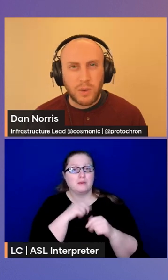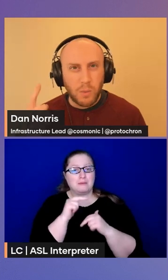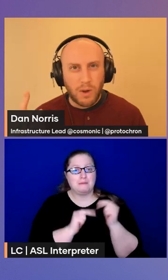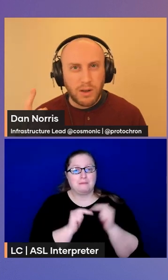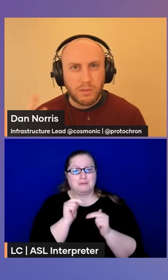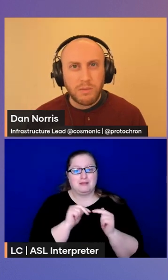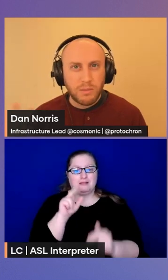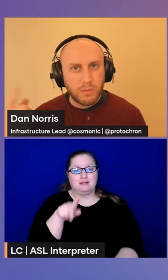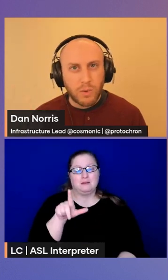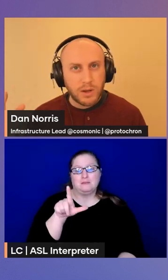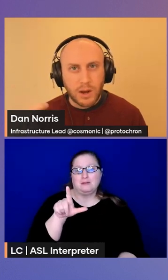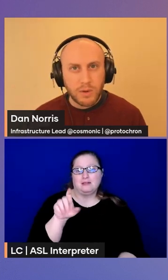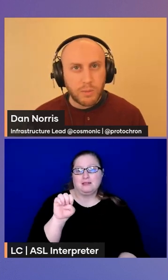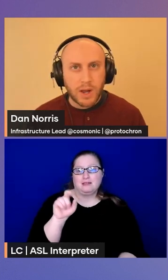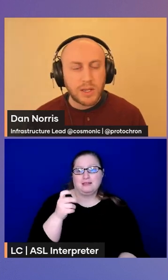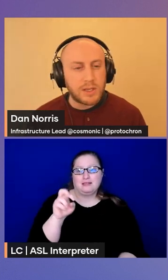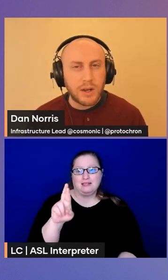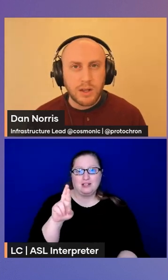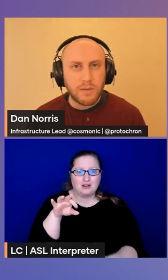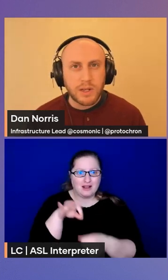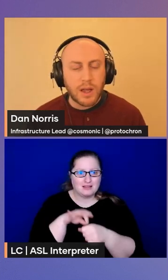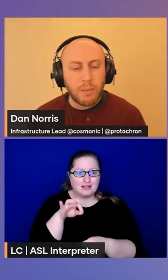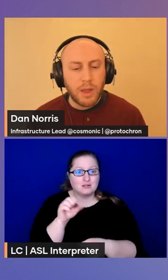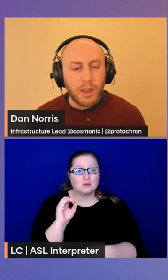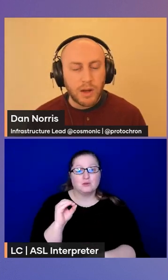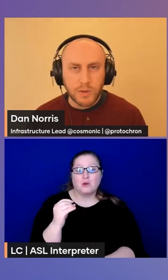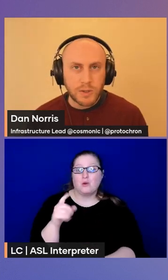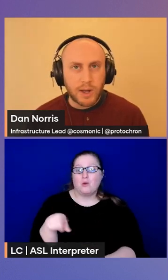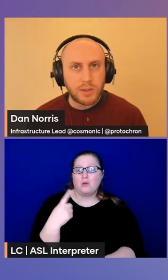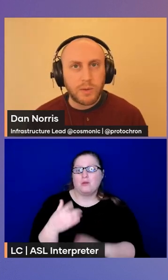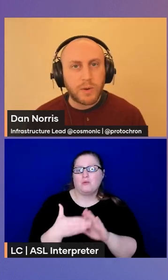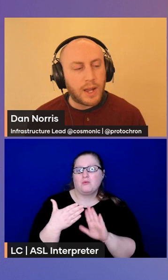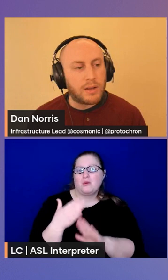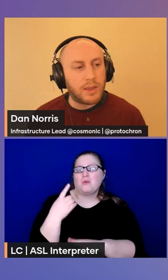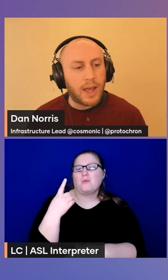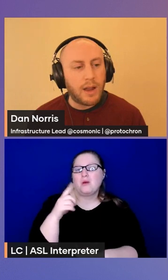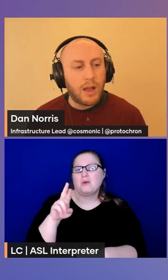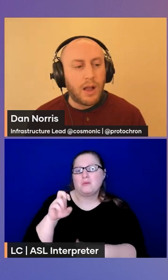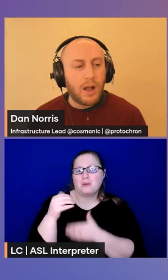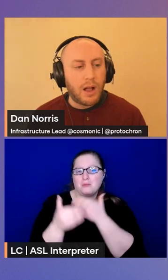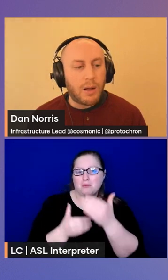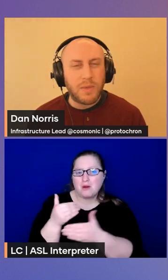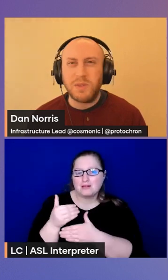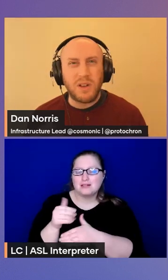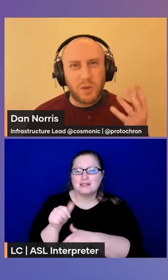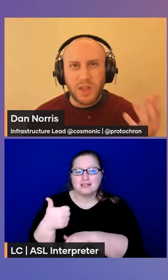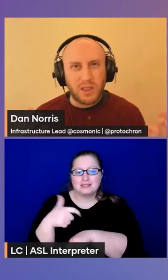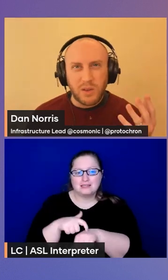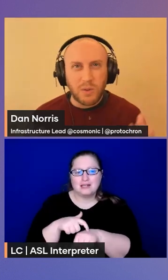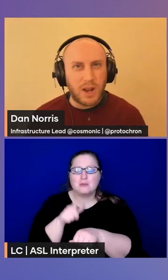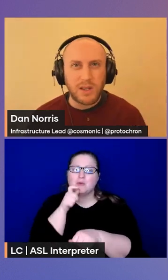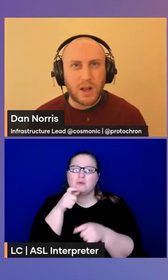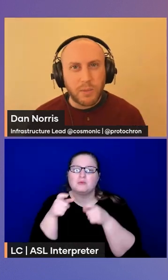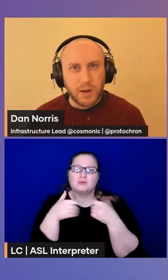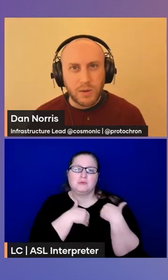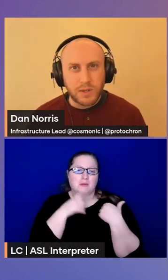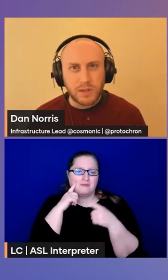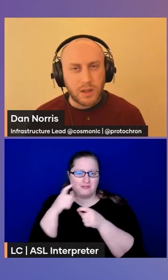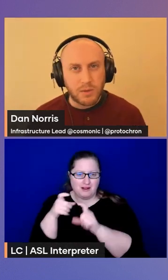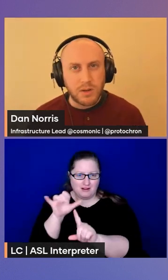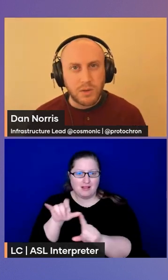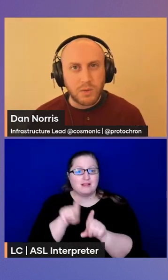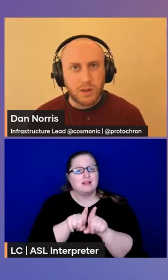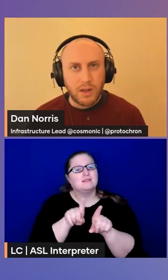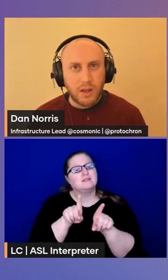only one running Netreap process at any given time is responsible for handling that. That was another thing that the Kubernetes operator was just